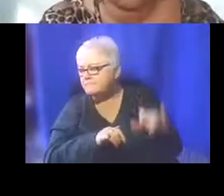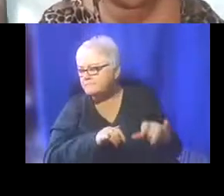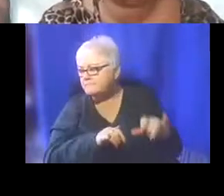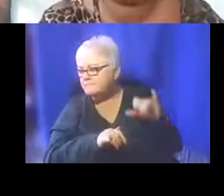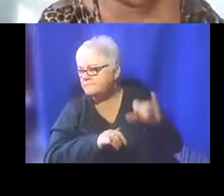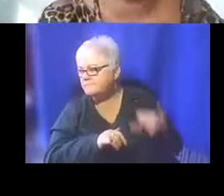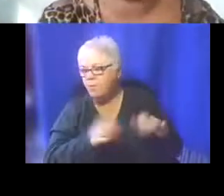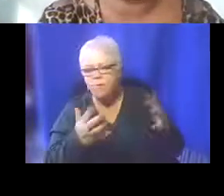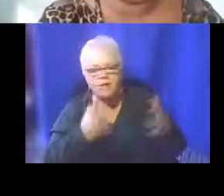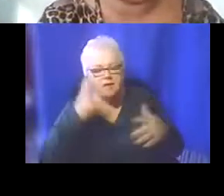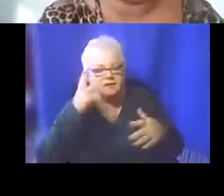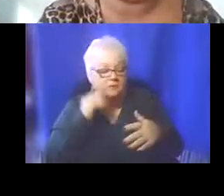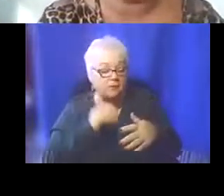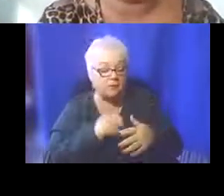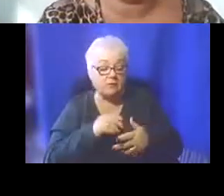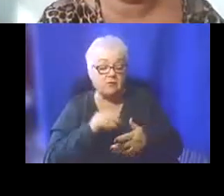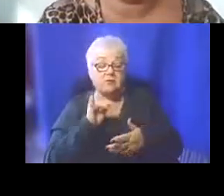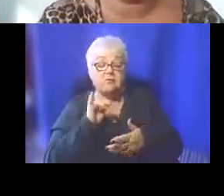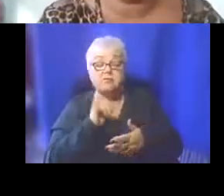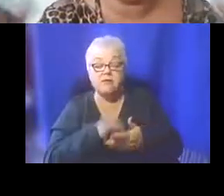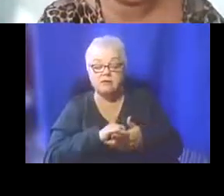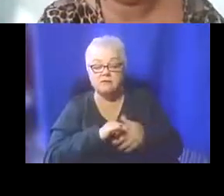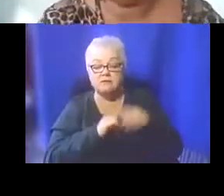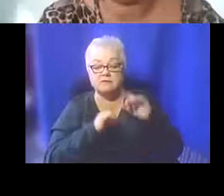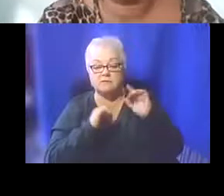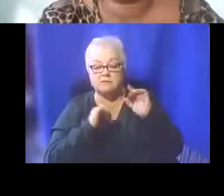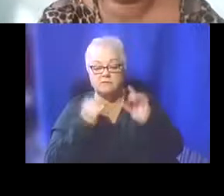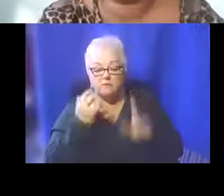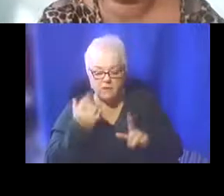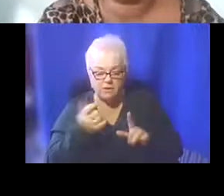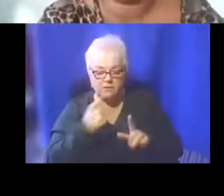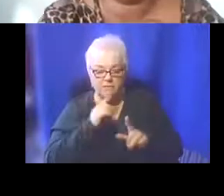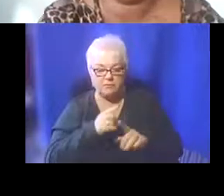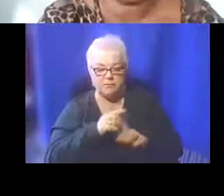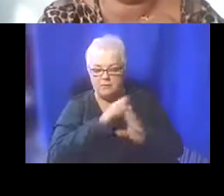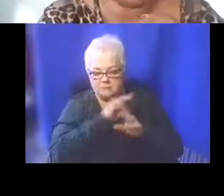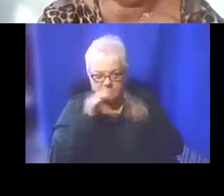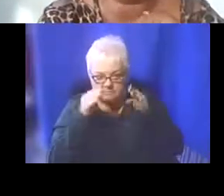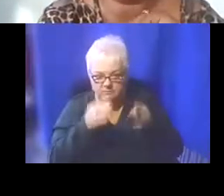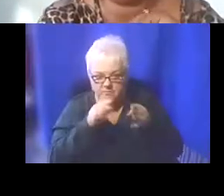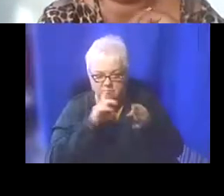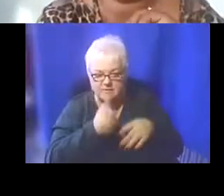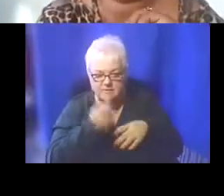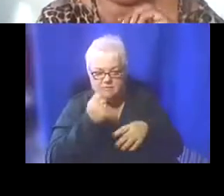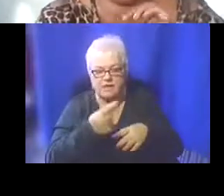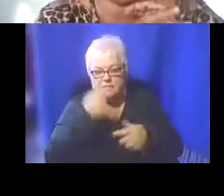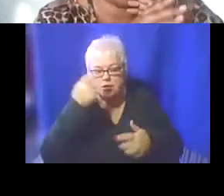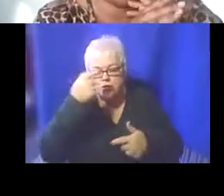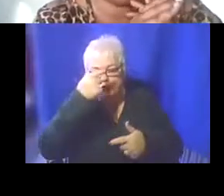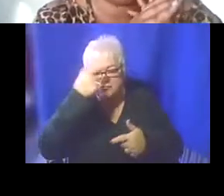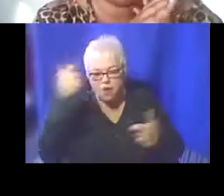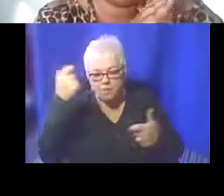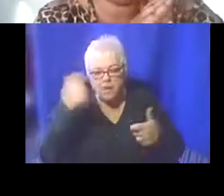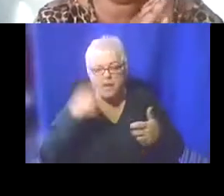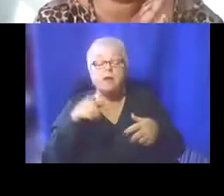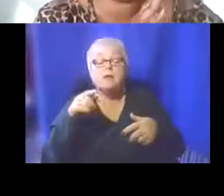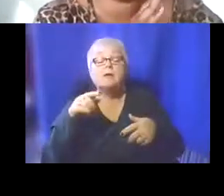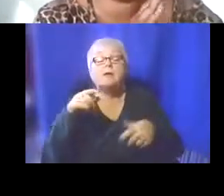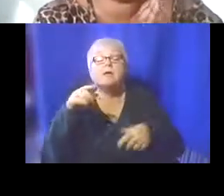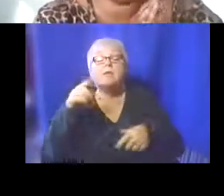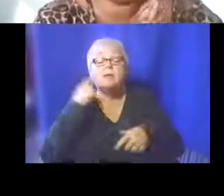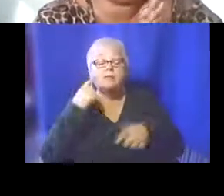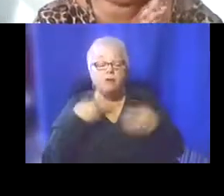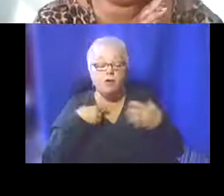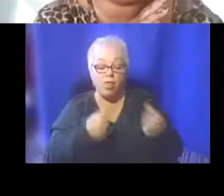experiencing, like that's why you really have to be tuned in and really understand trauma and mental health and all those things. And then